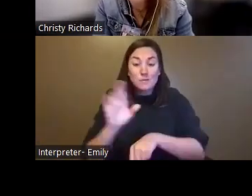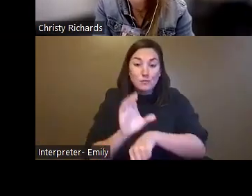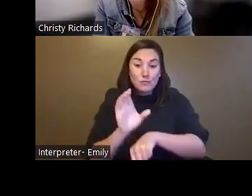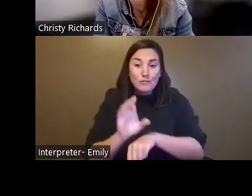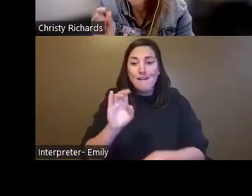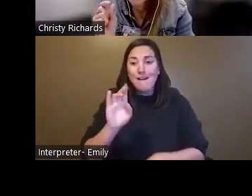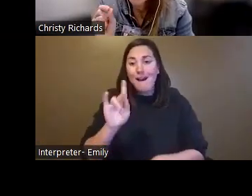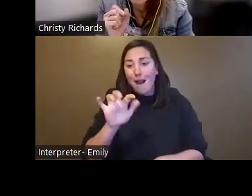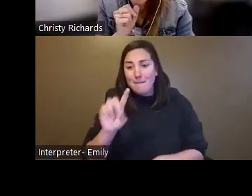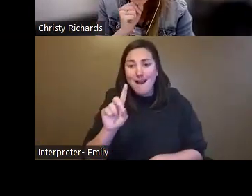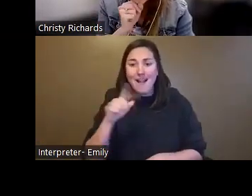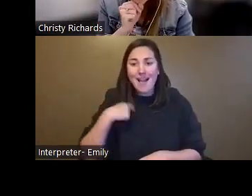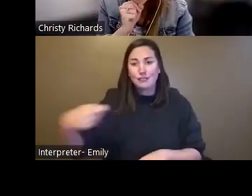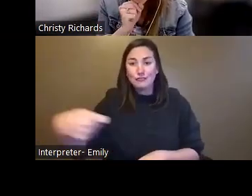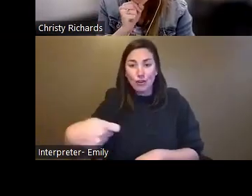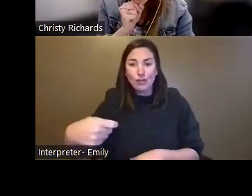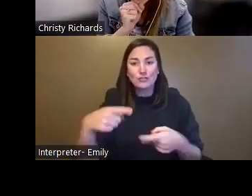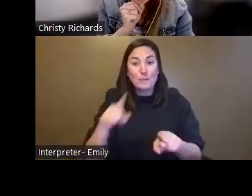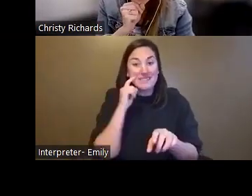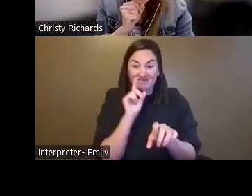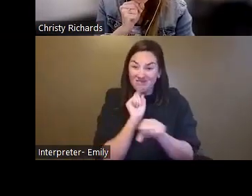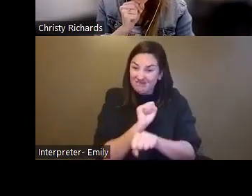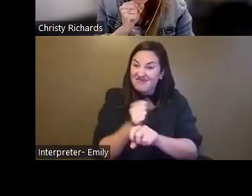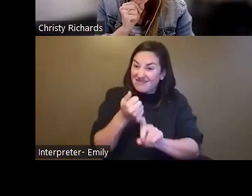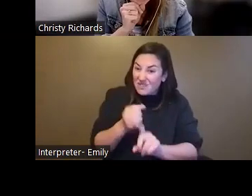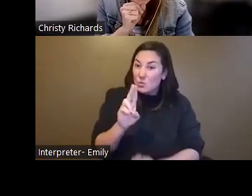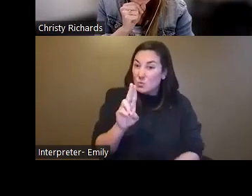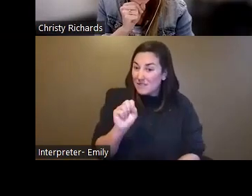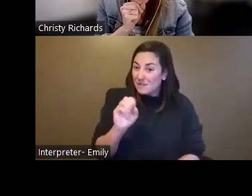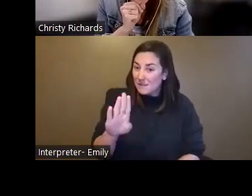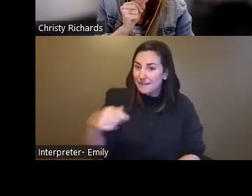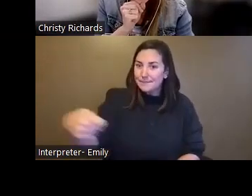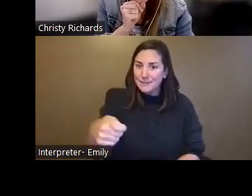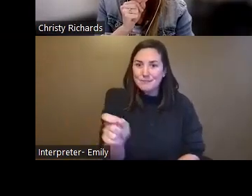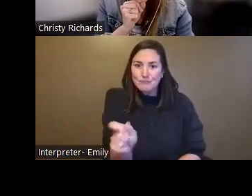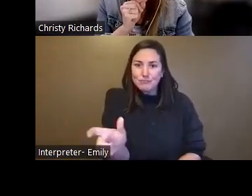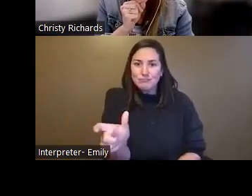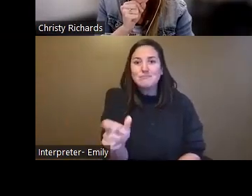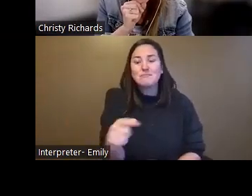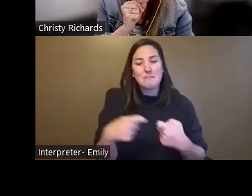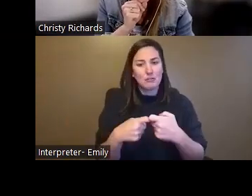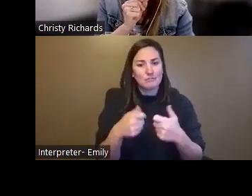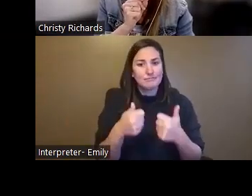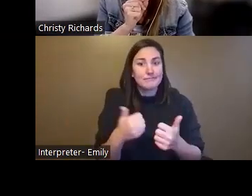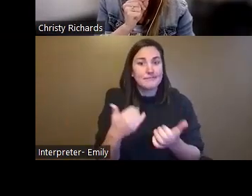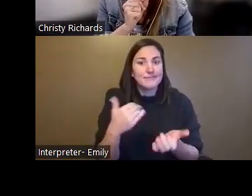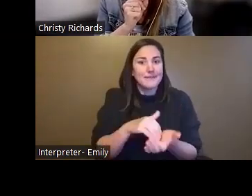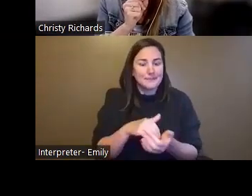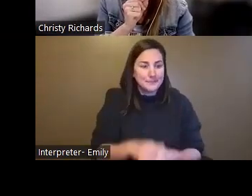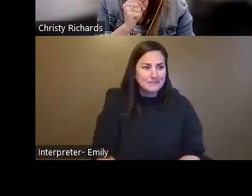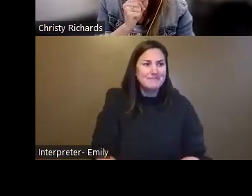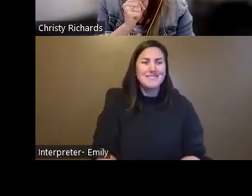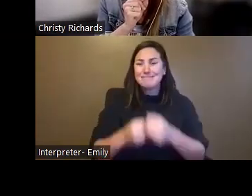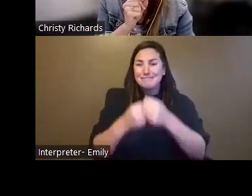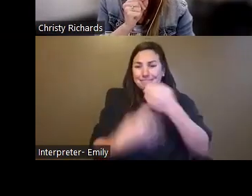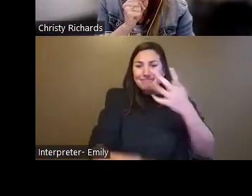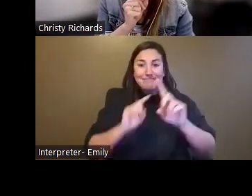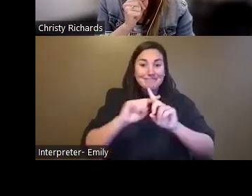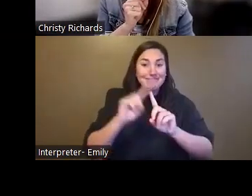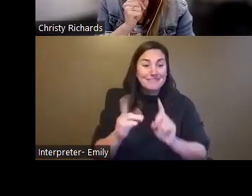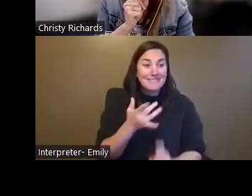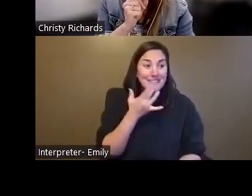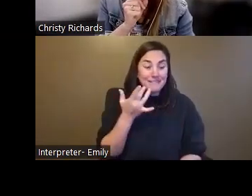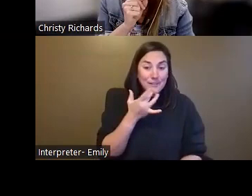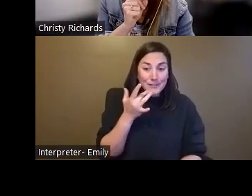iPad in school because it has a USB port. There's lots of different nicotine flavors, and